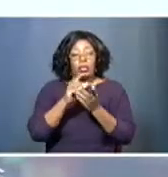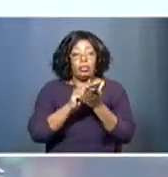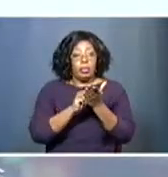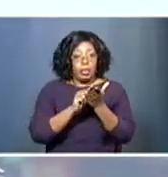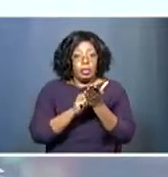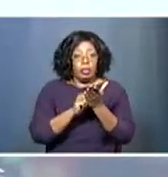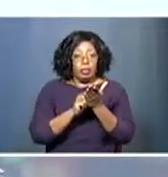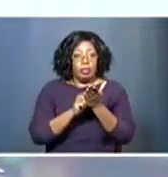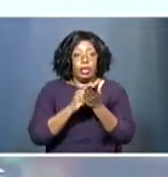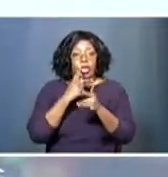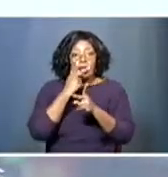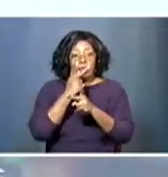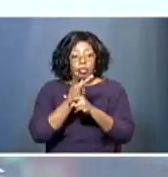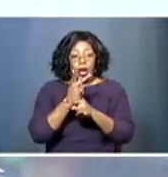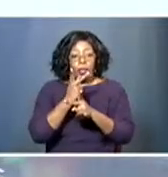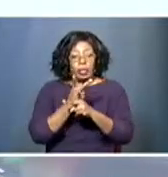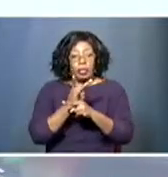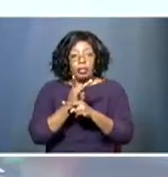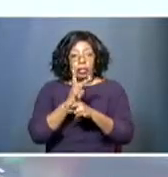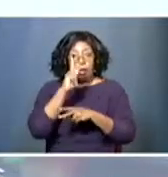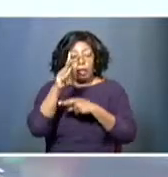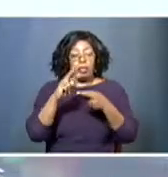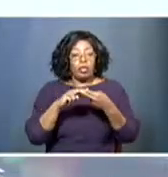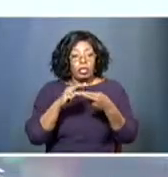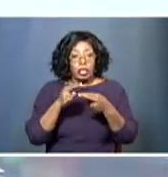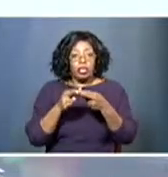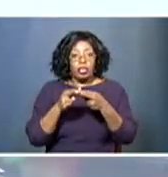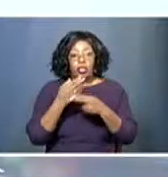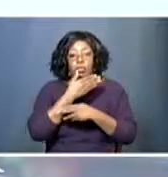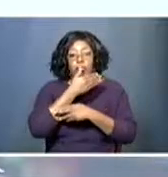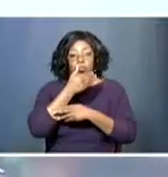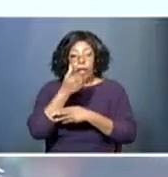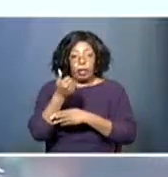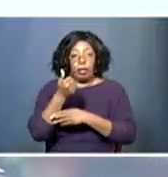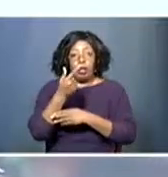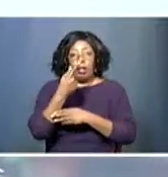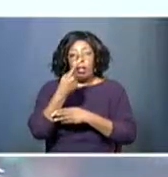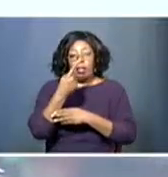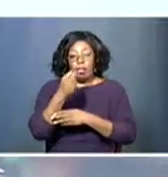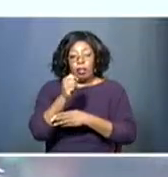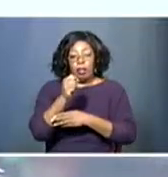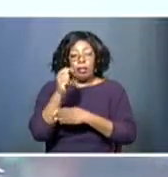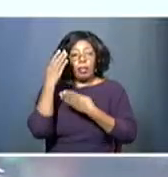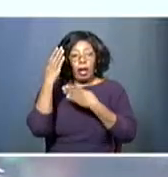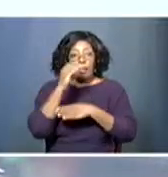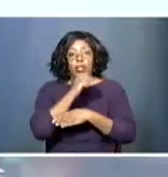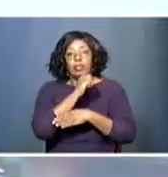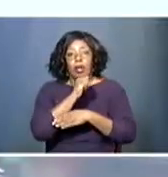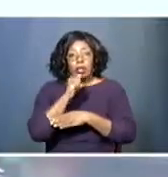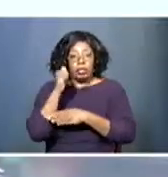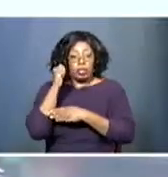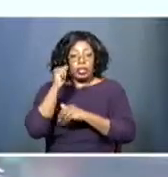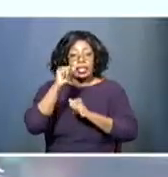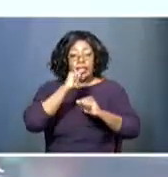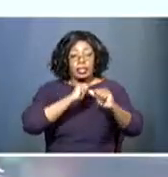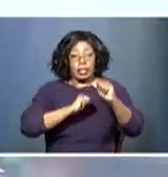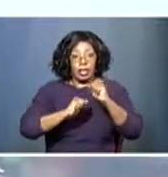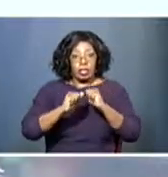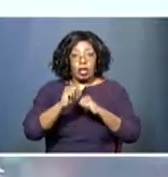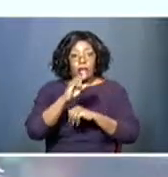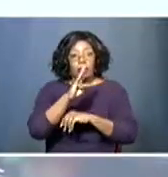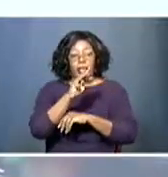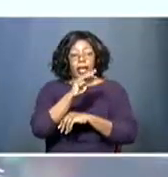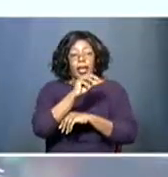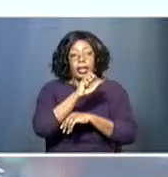link with farmers, a public relations campaign, enhancing the Bahamas Agricultural and Marine Science Institute, or BAMSI,